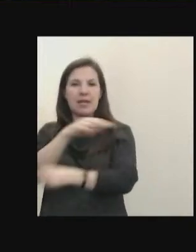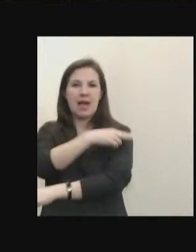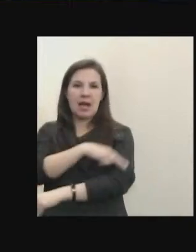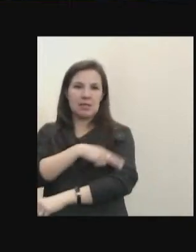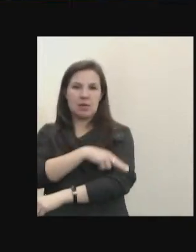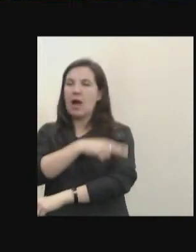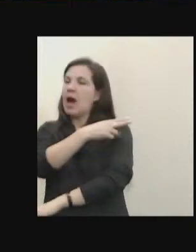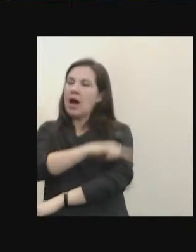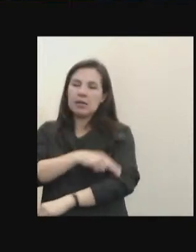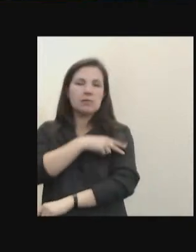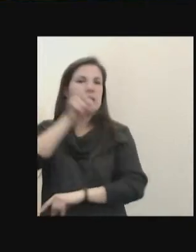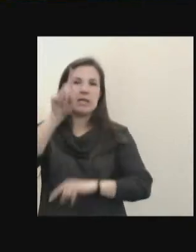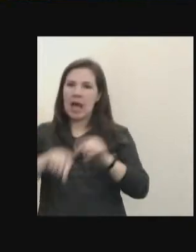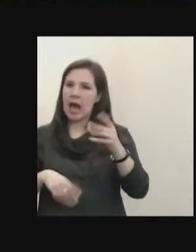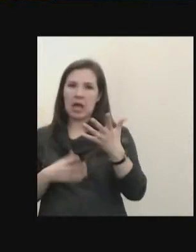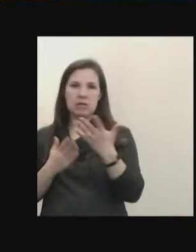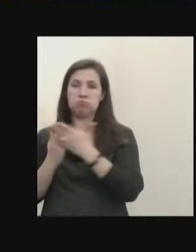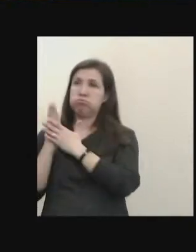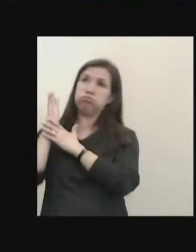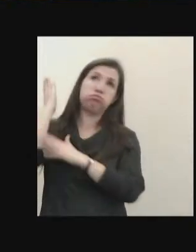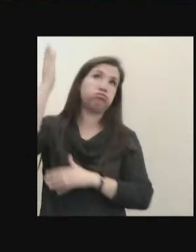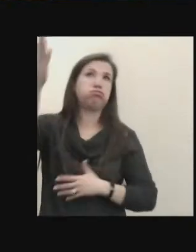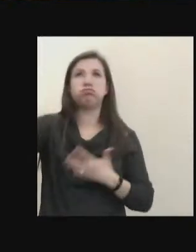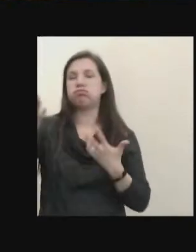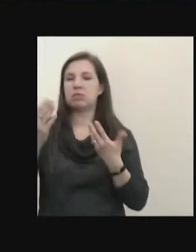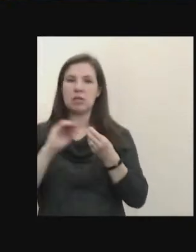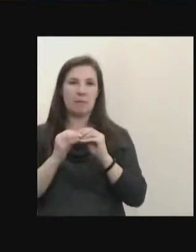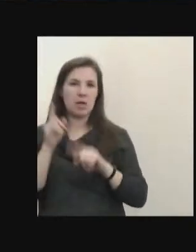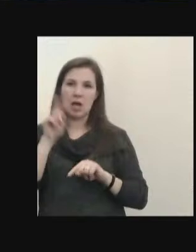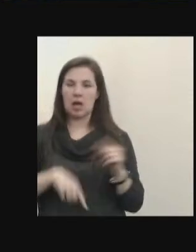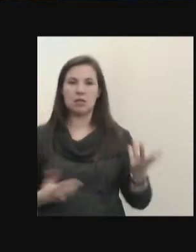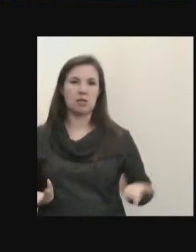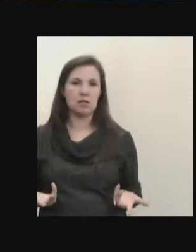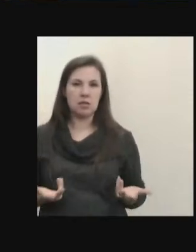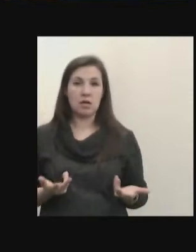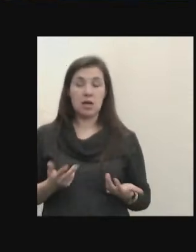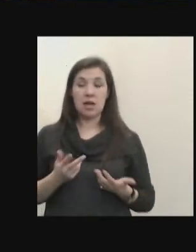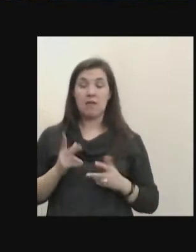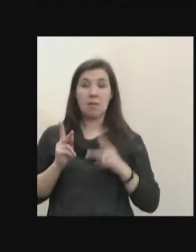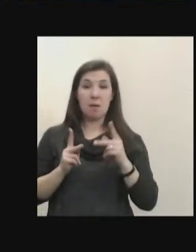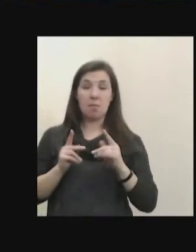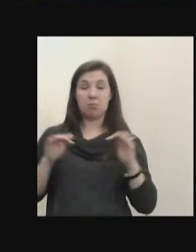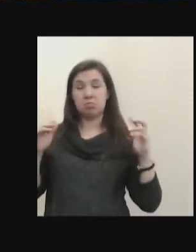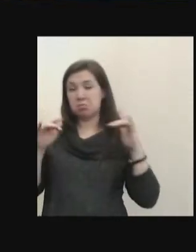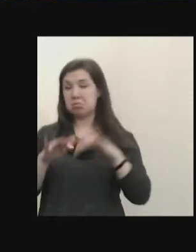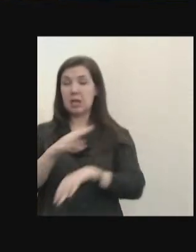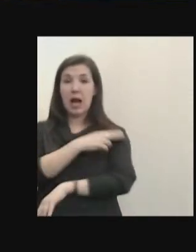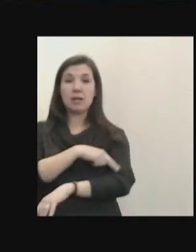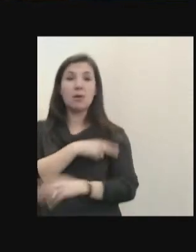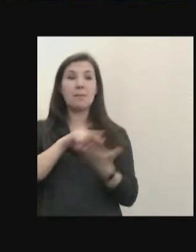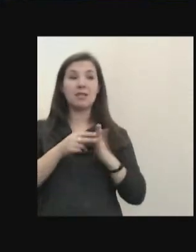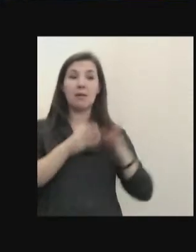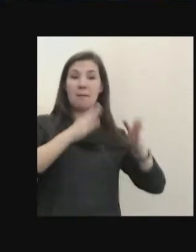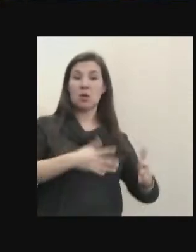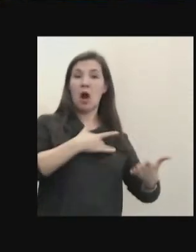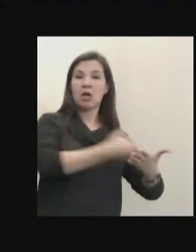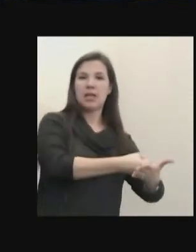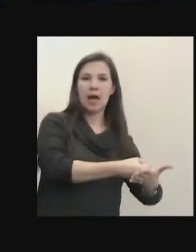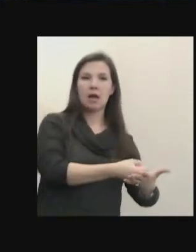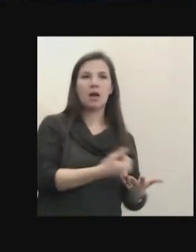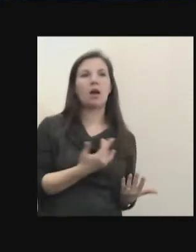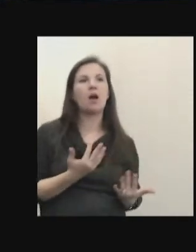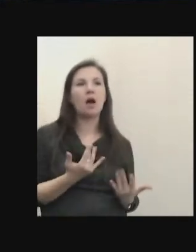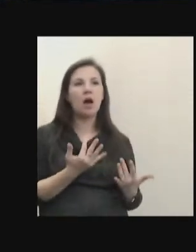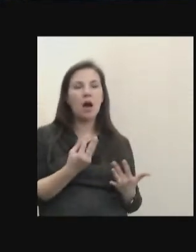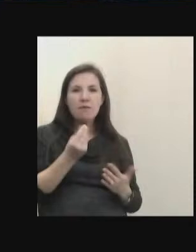overrun. It's as simple as that. If our hospitals get overrun, that means if someone has a heart attack, they could be waiting a few